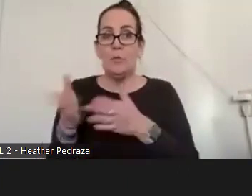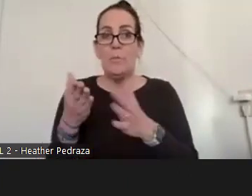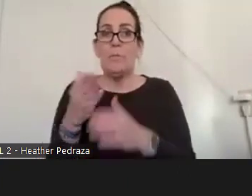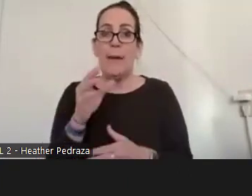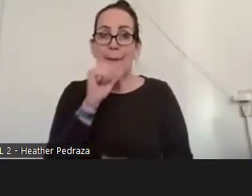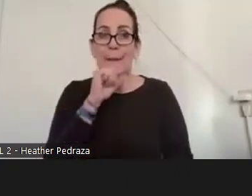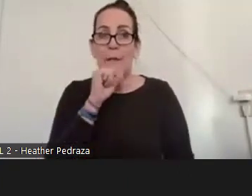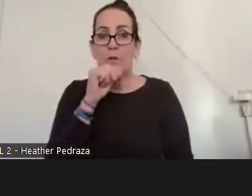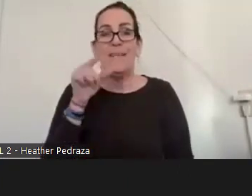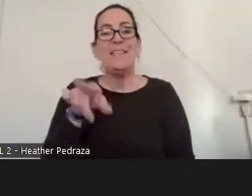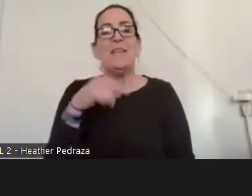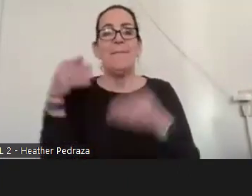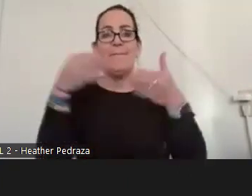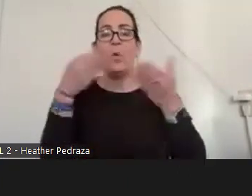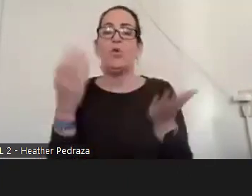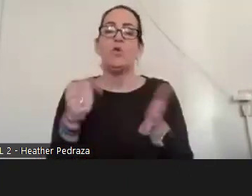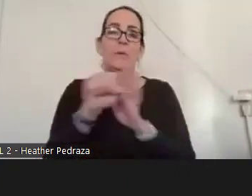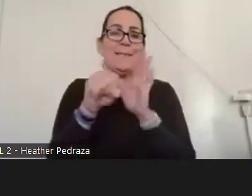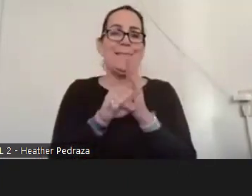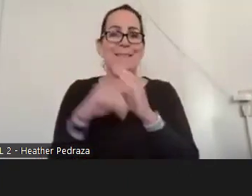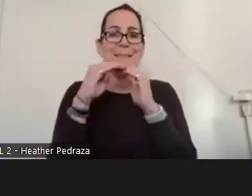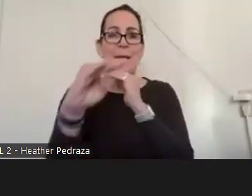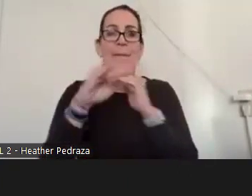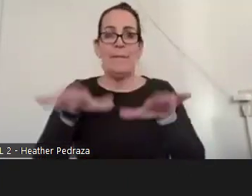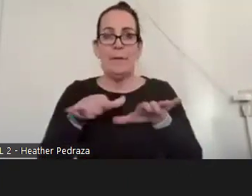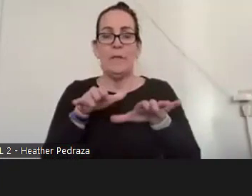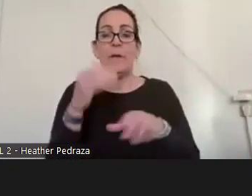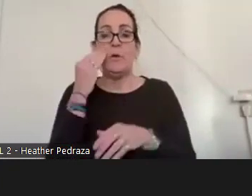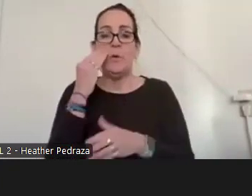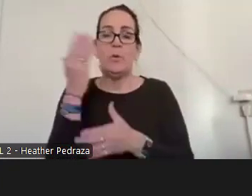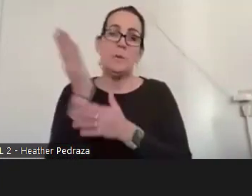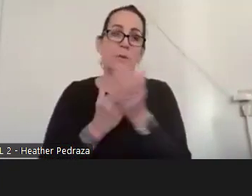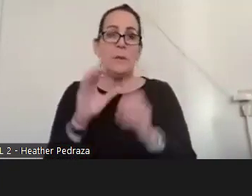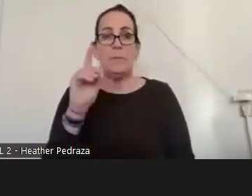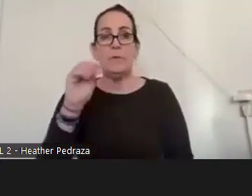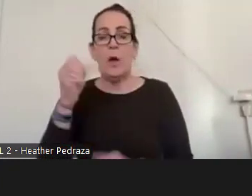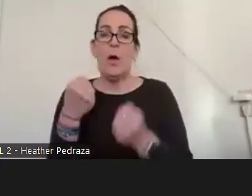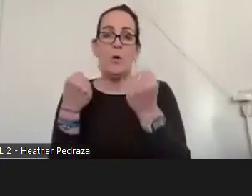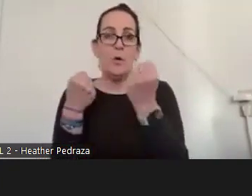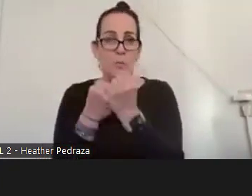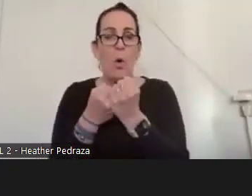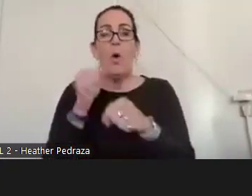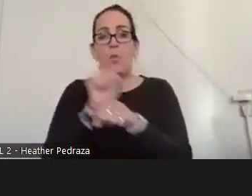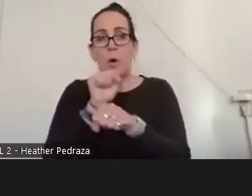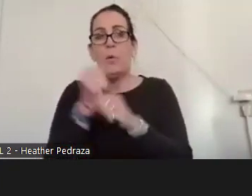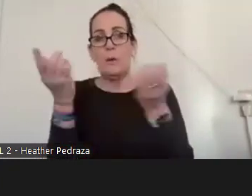level activity. And I know there was some documents and efforts to support work happening in counties,